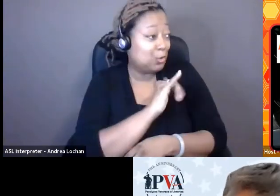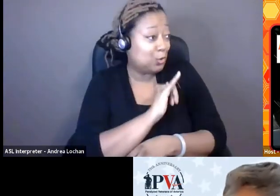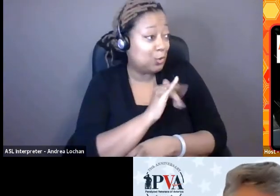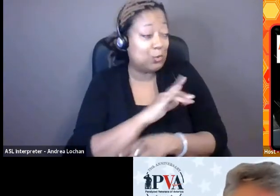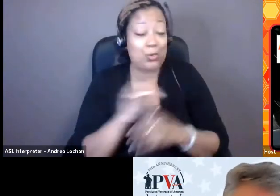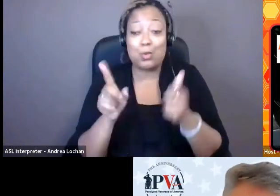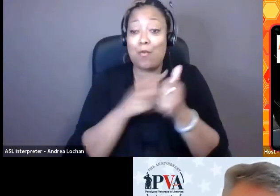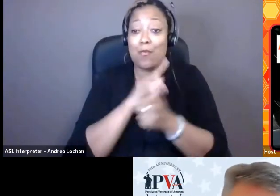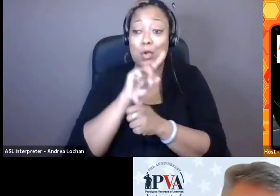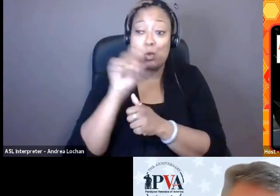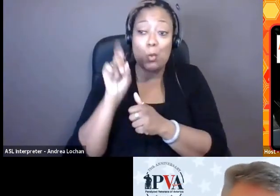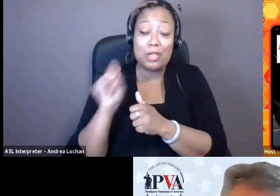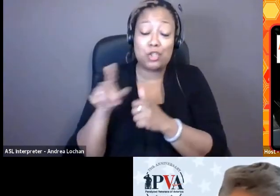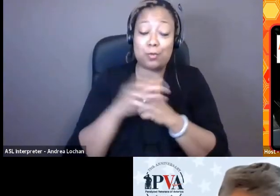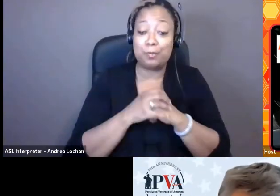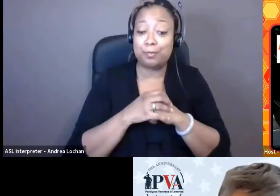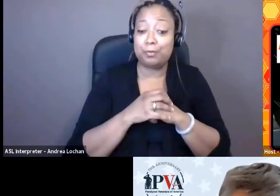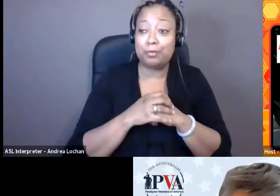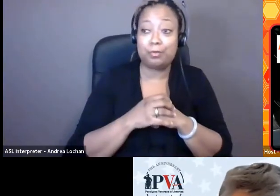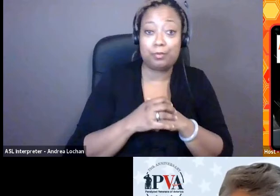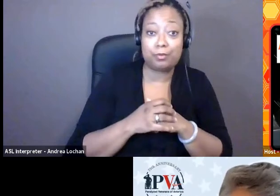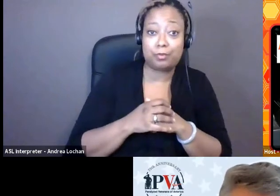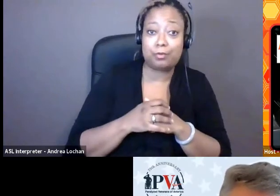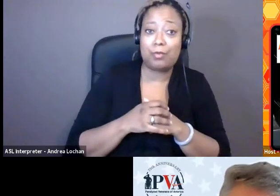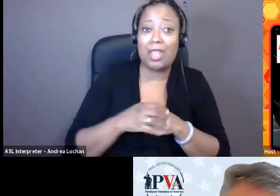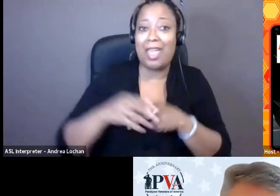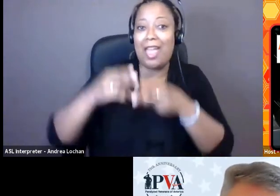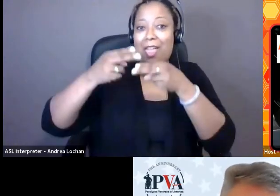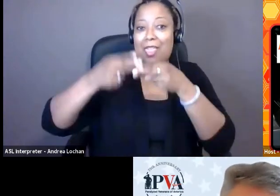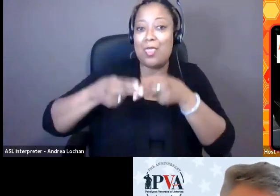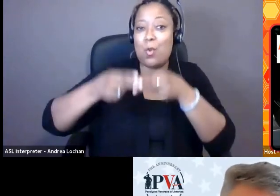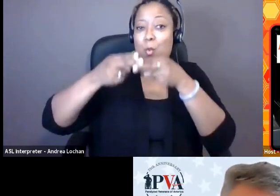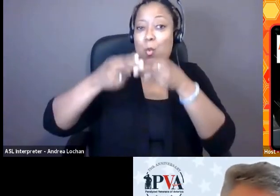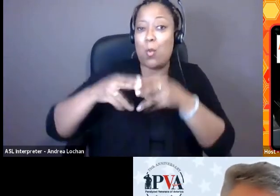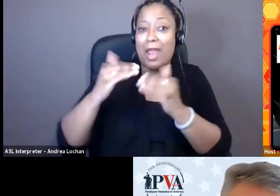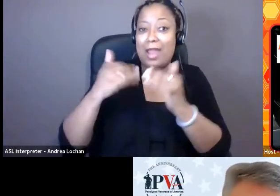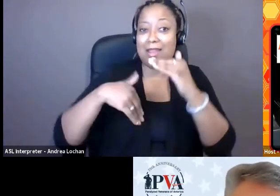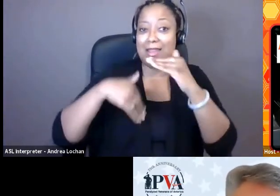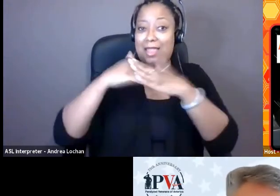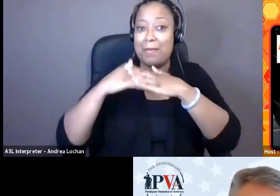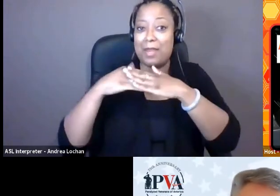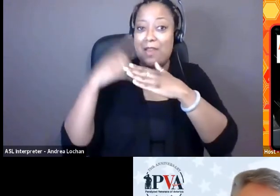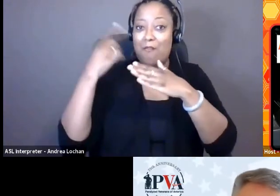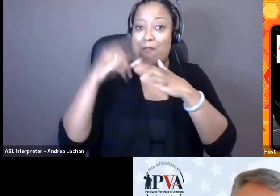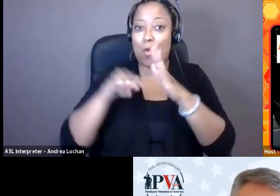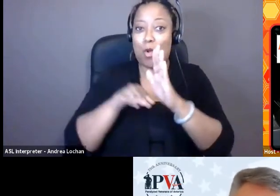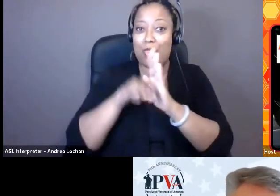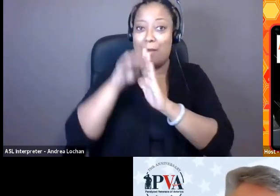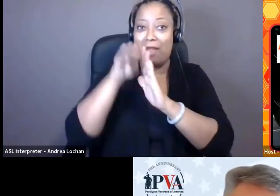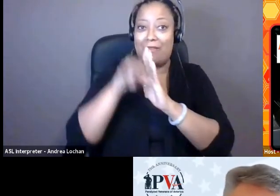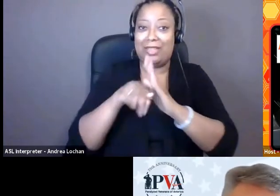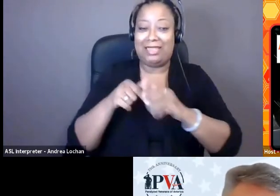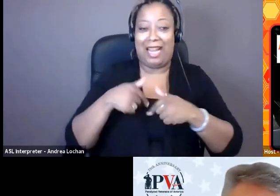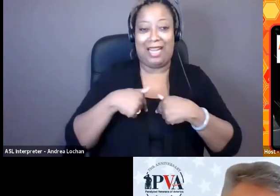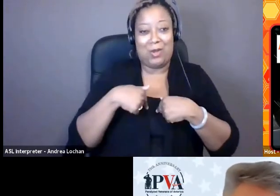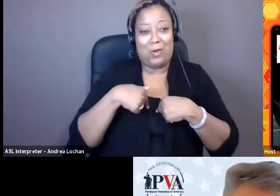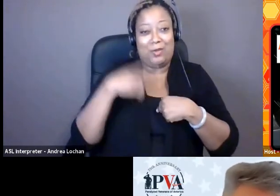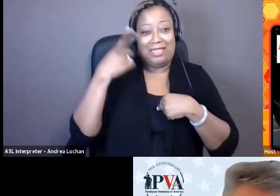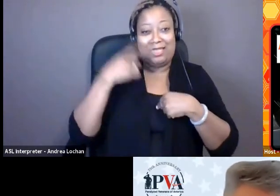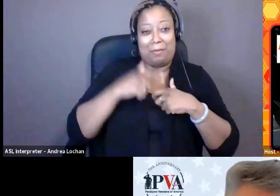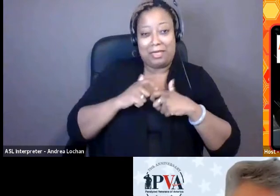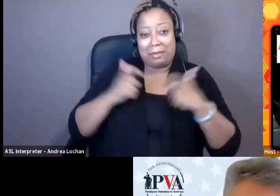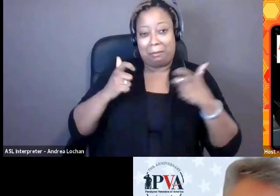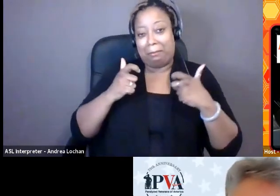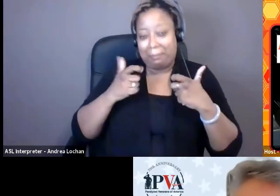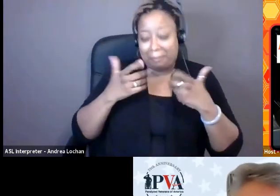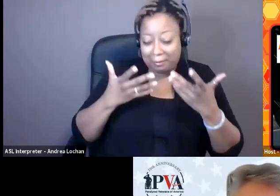question. What is the weight limit for a platform lift? I know that was directed towards me because I'm kind of large and in charge, Mark.